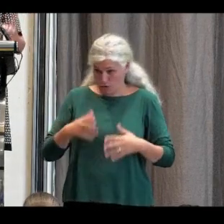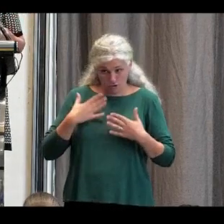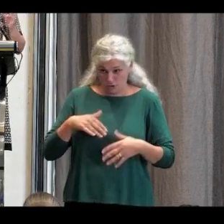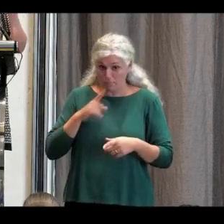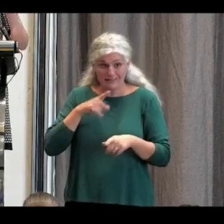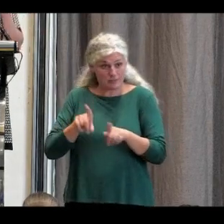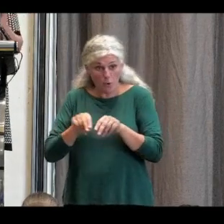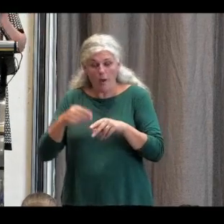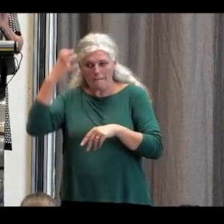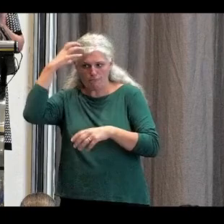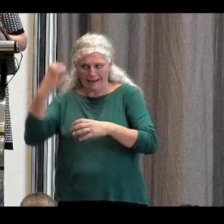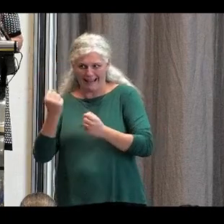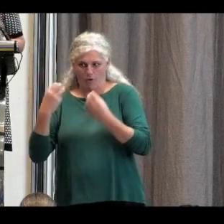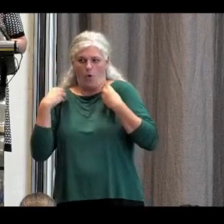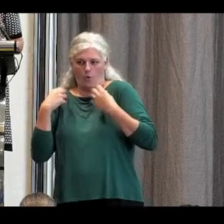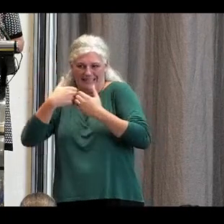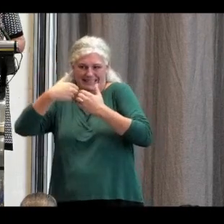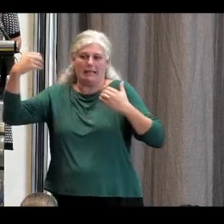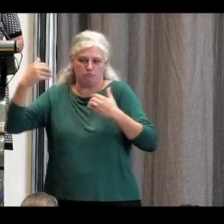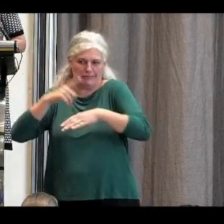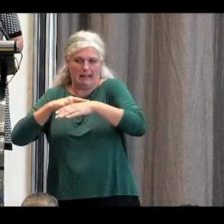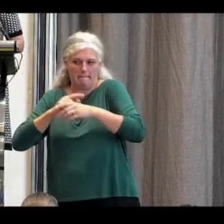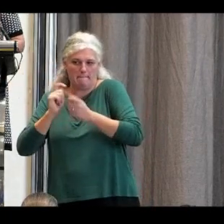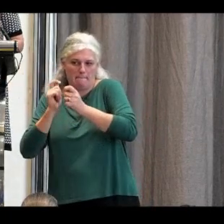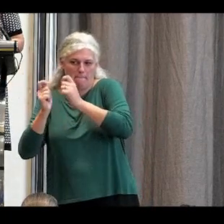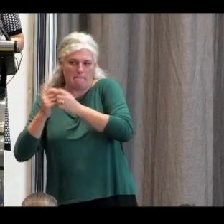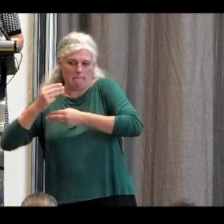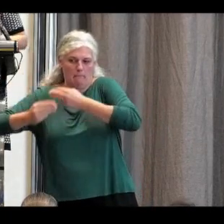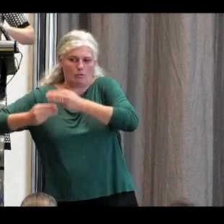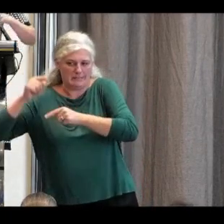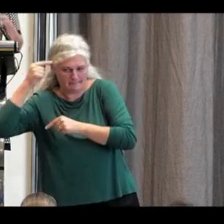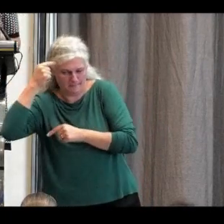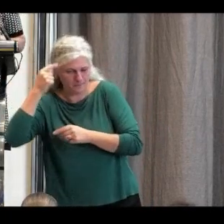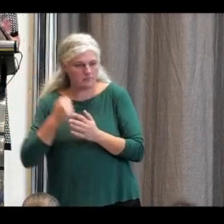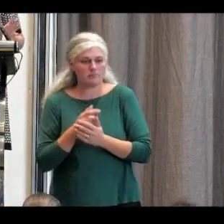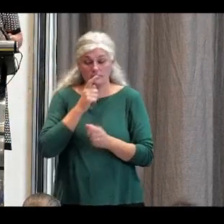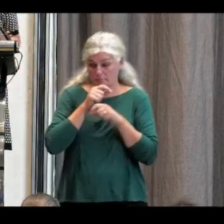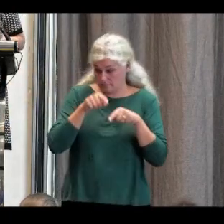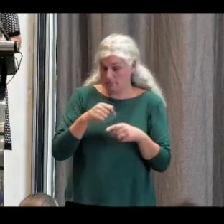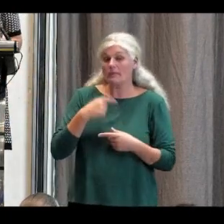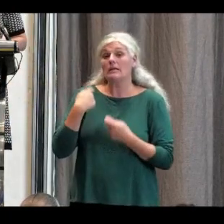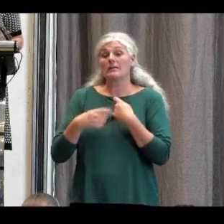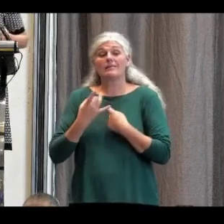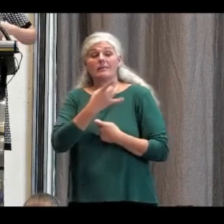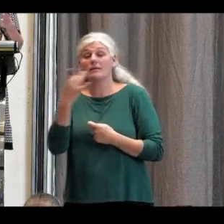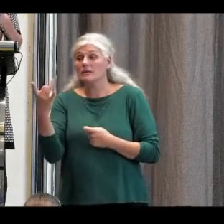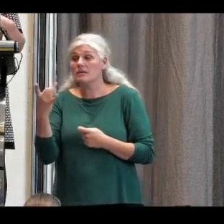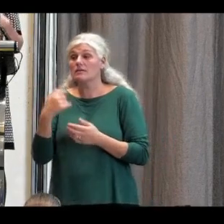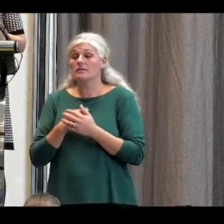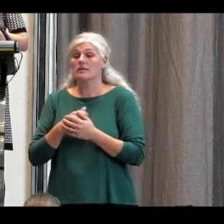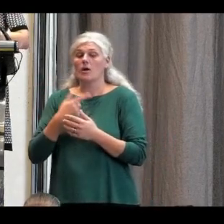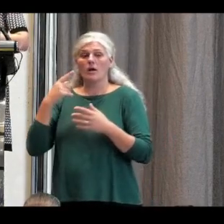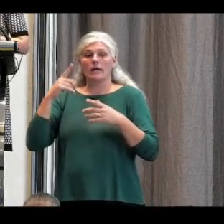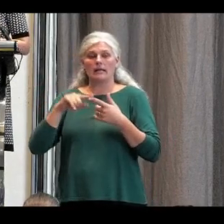our brain, have their own clock. So we're going to be talking a little bit about that. And we asked the question, can the